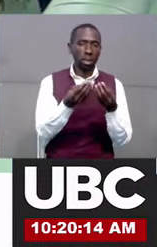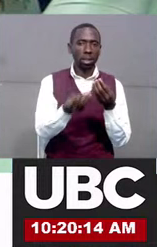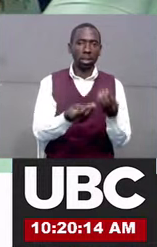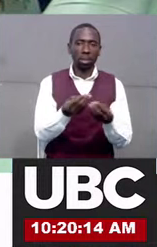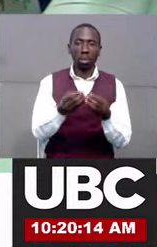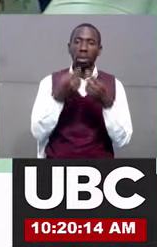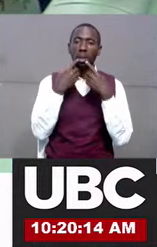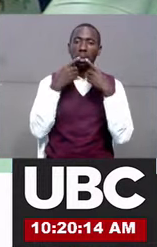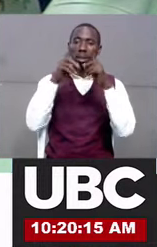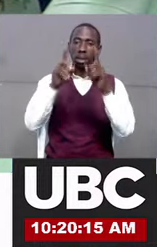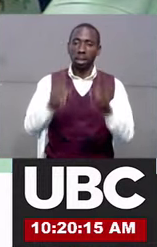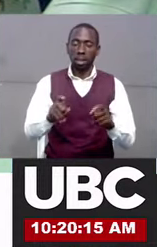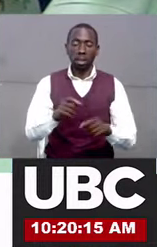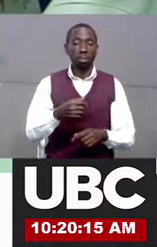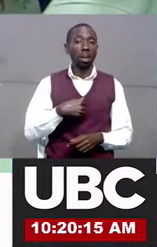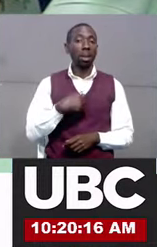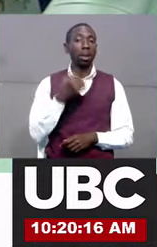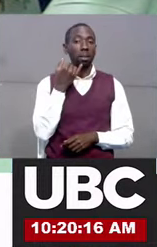And I can tell you,